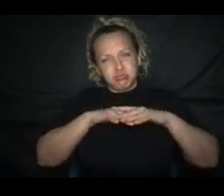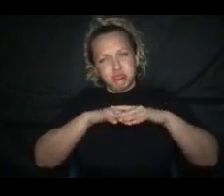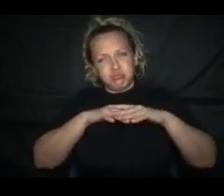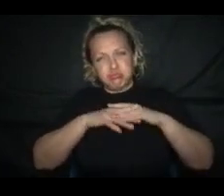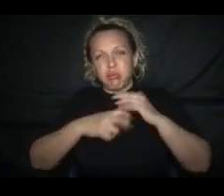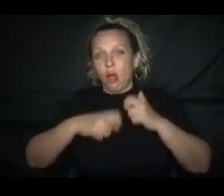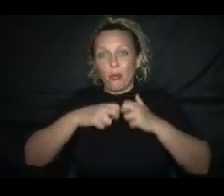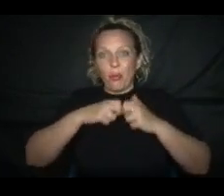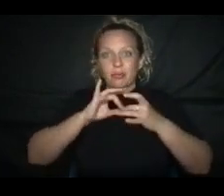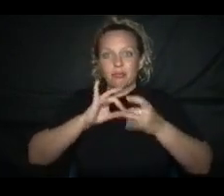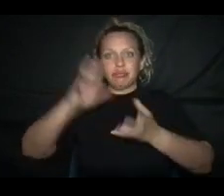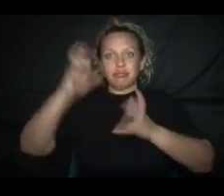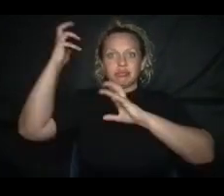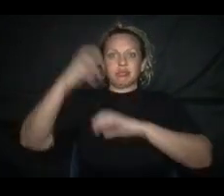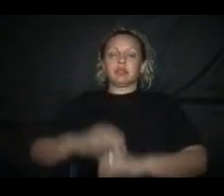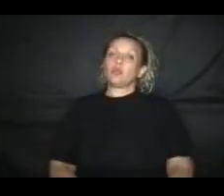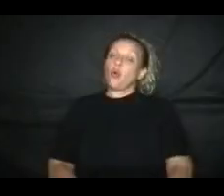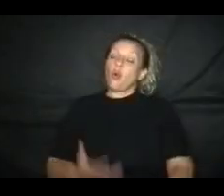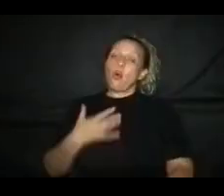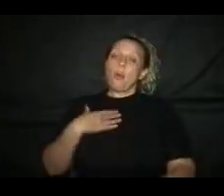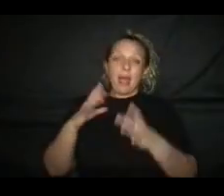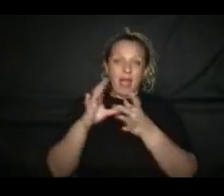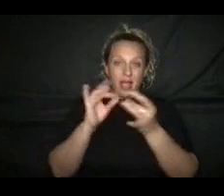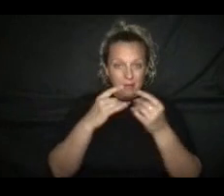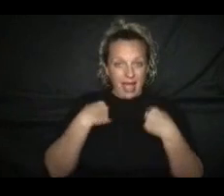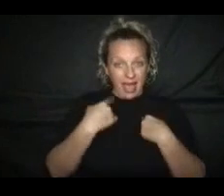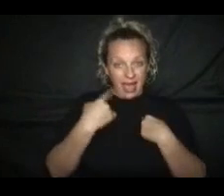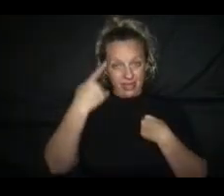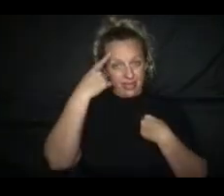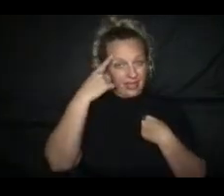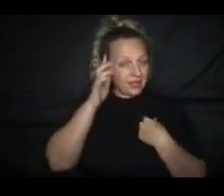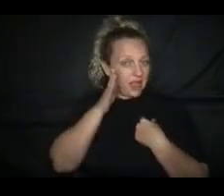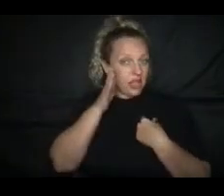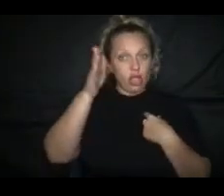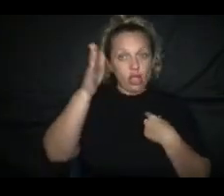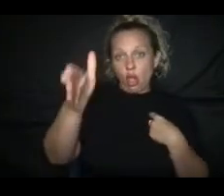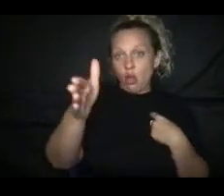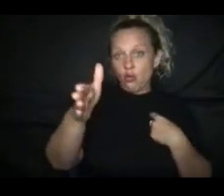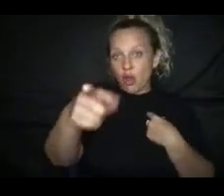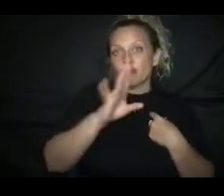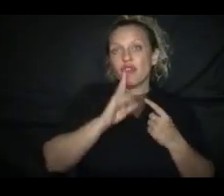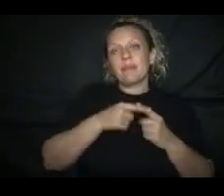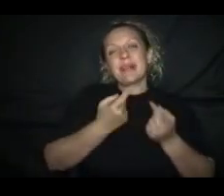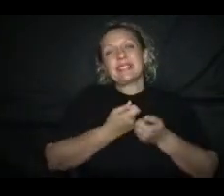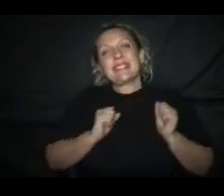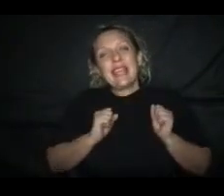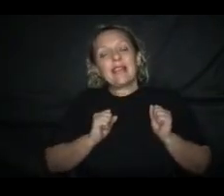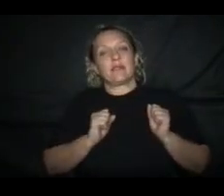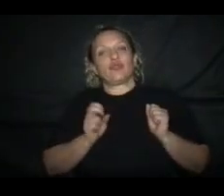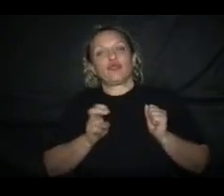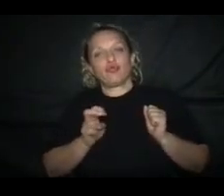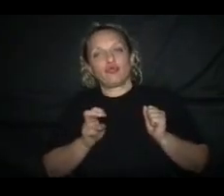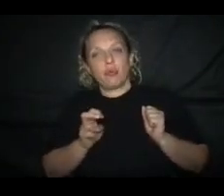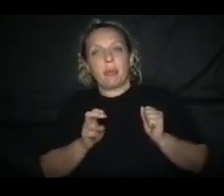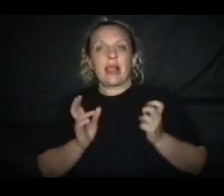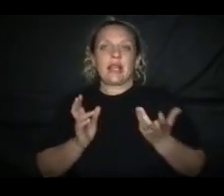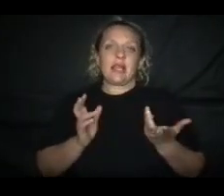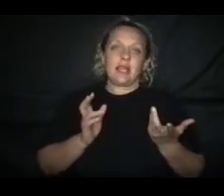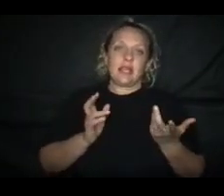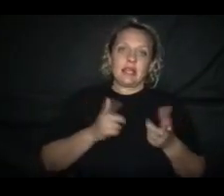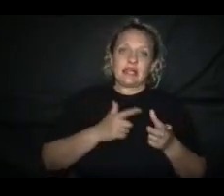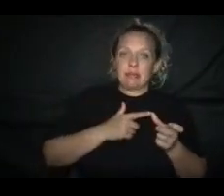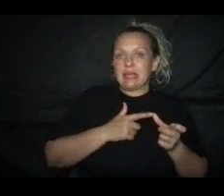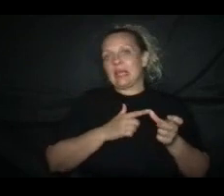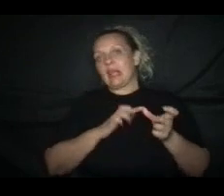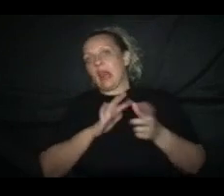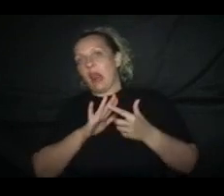that. So my comment is, I think in the long run, if you're talking about safe streets and mobility and speed limits and a lot